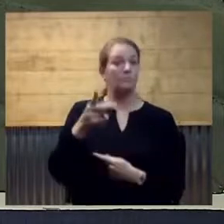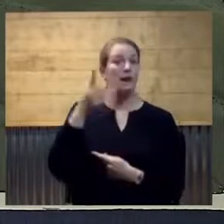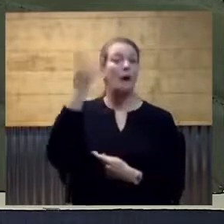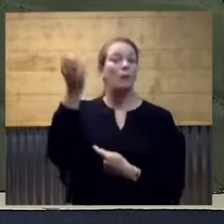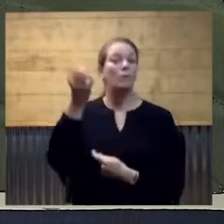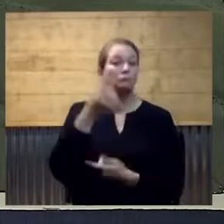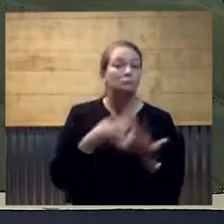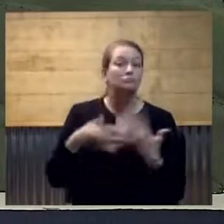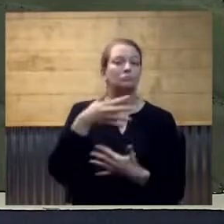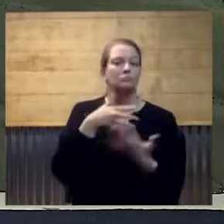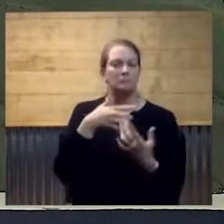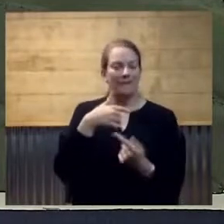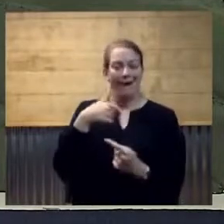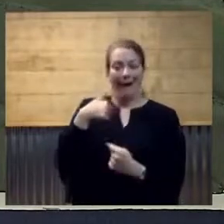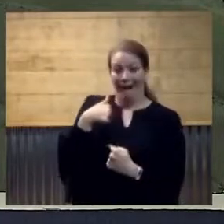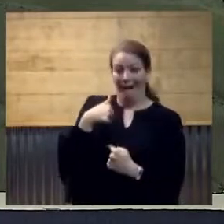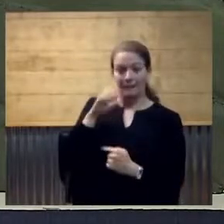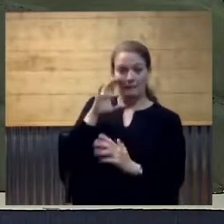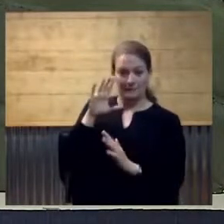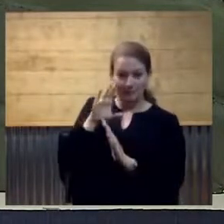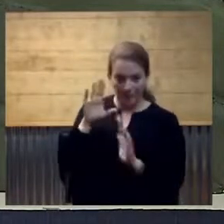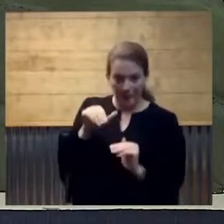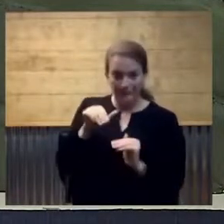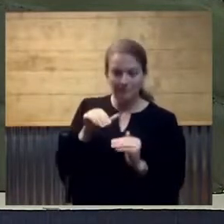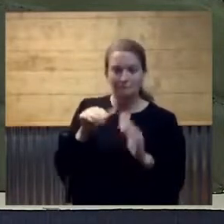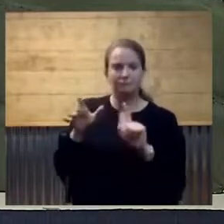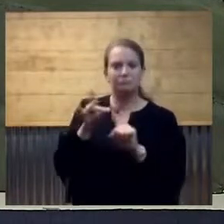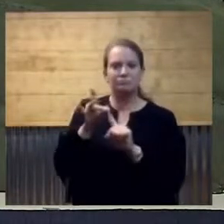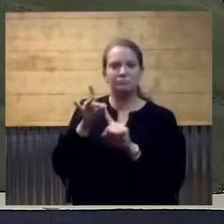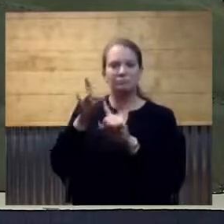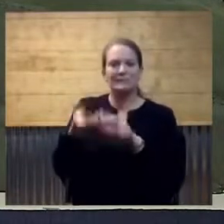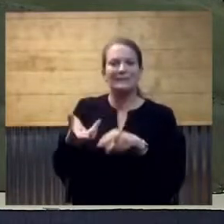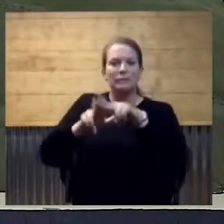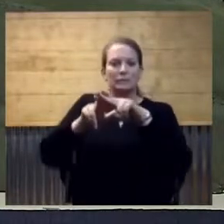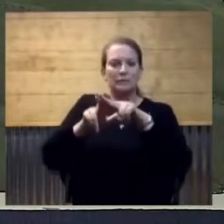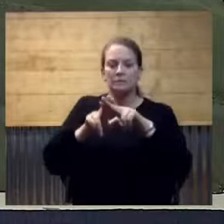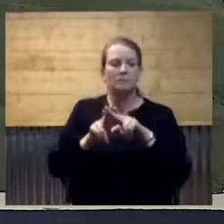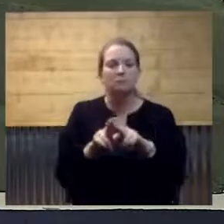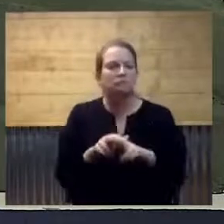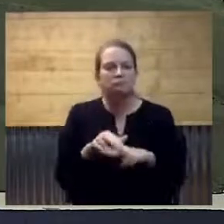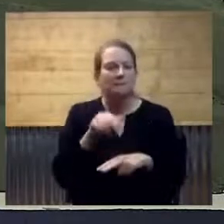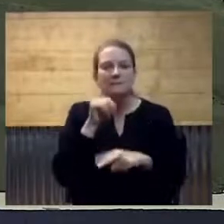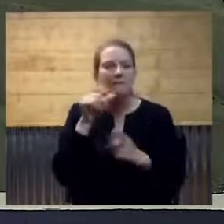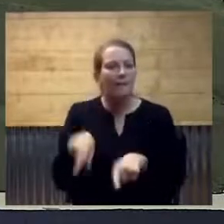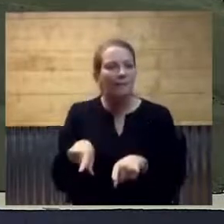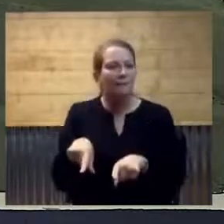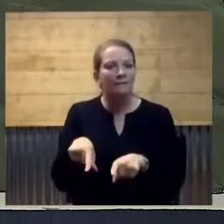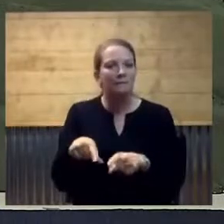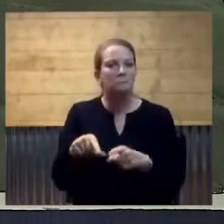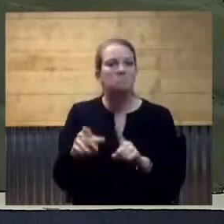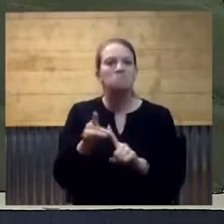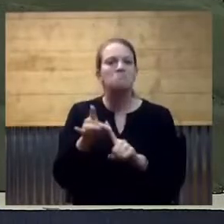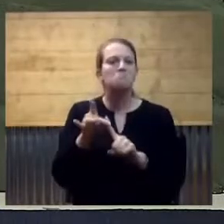I actually expected an increase that we have not seen. That's good